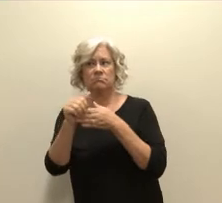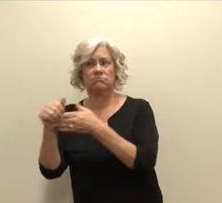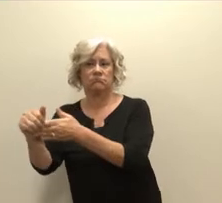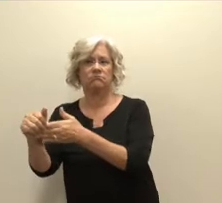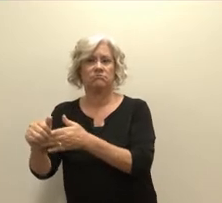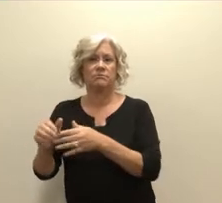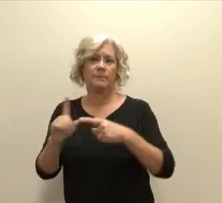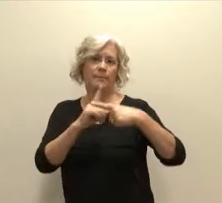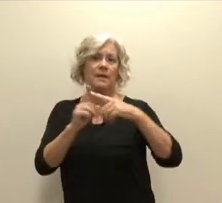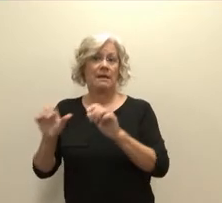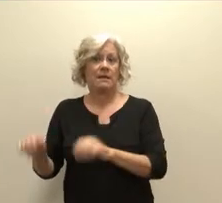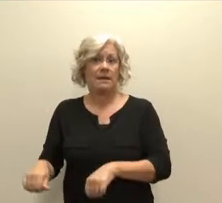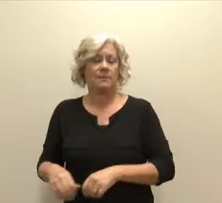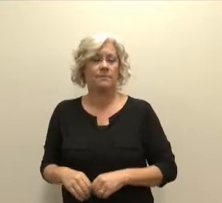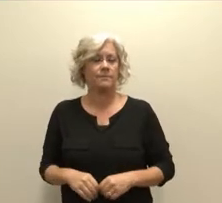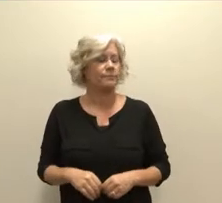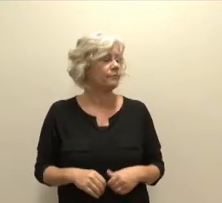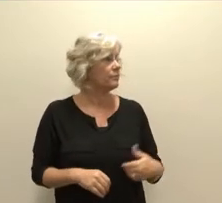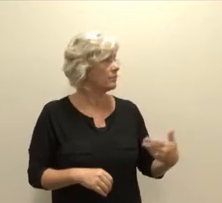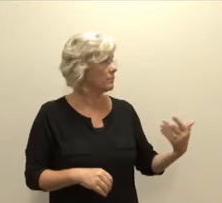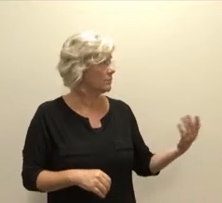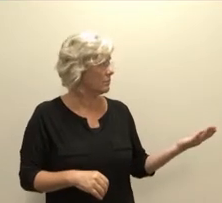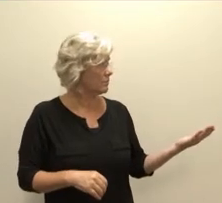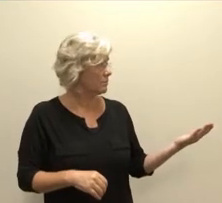Ms. President. Mr. Manning.